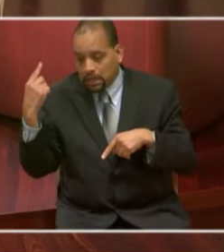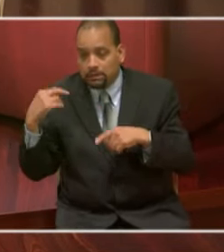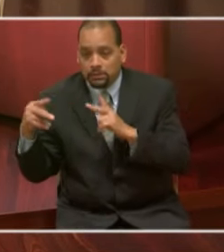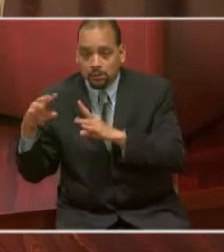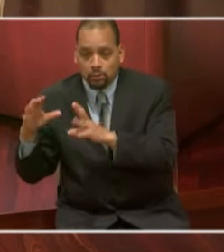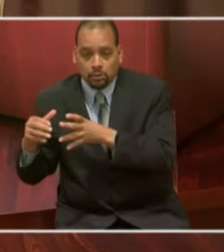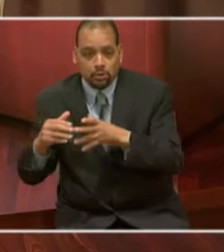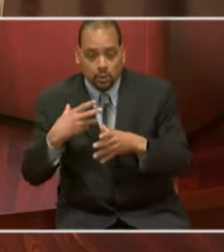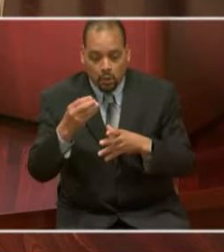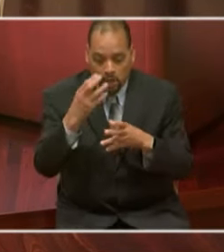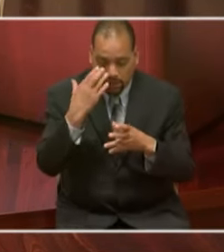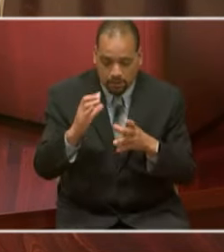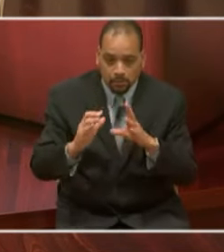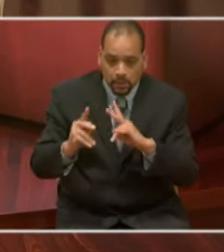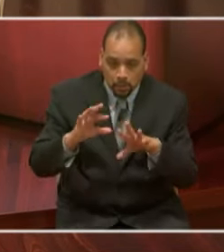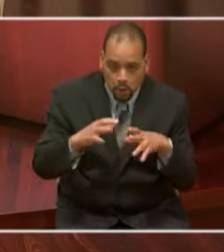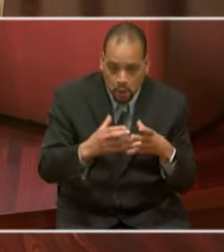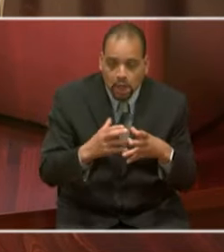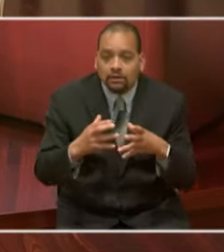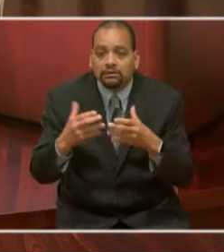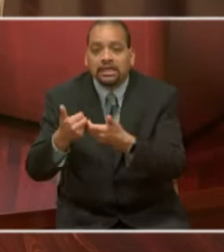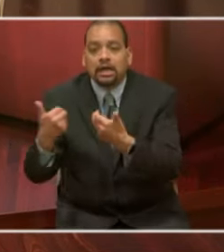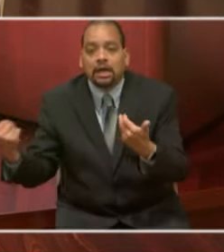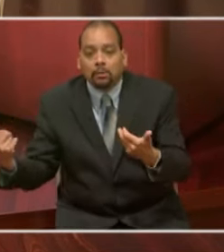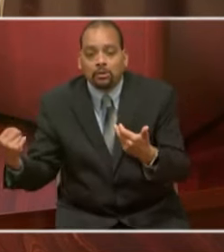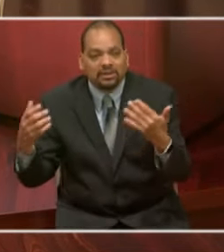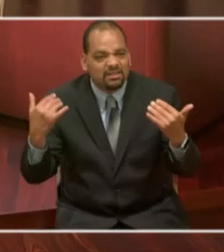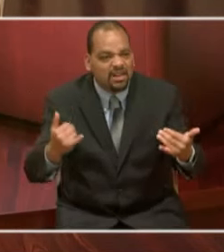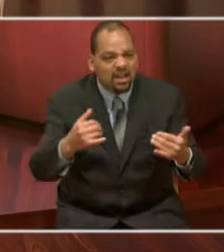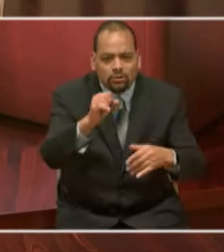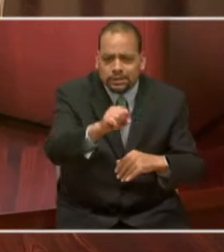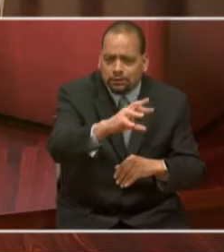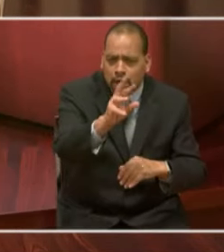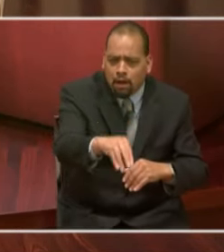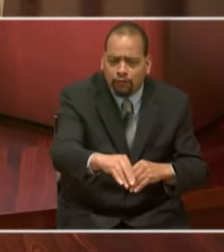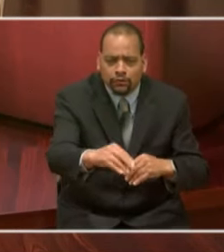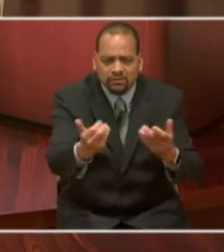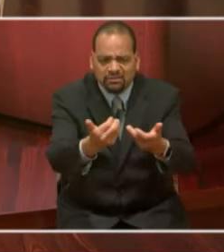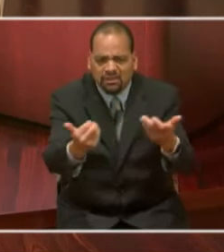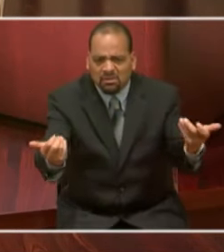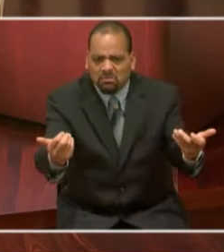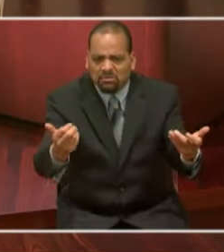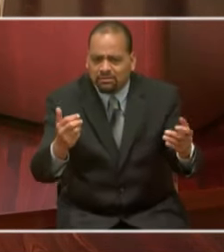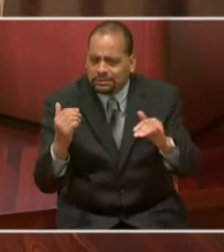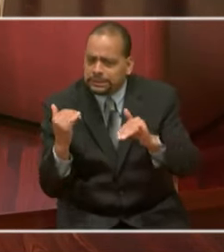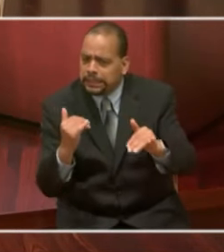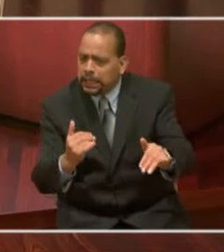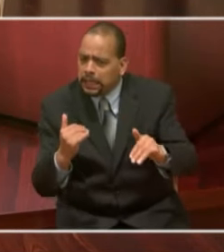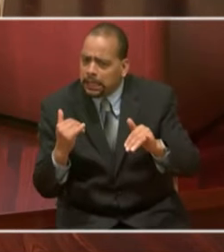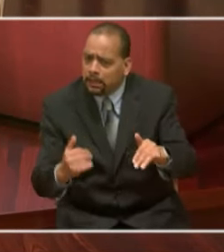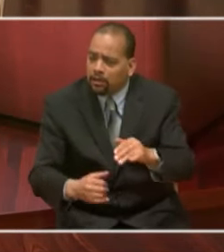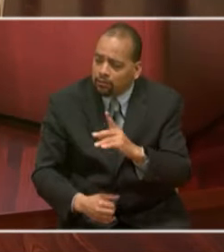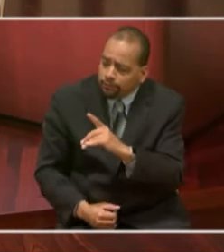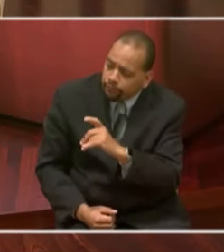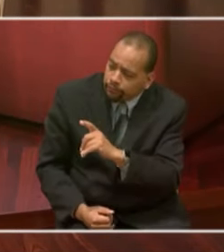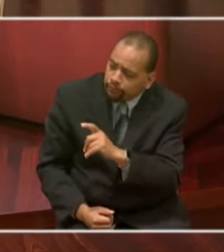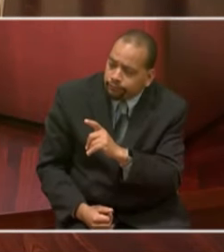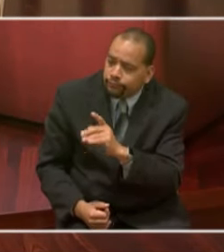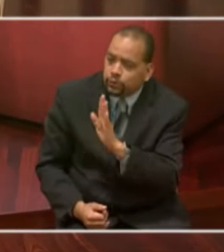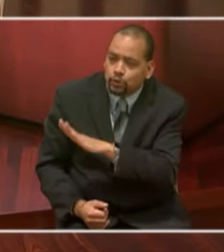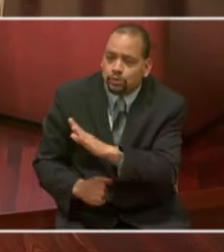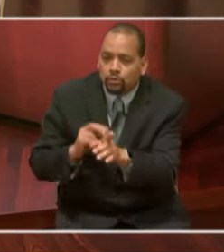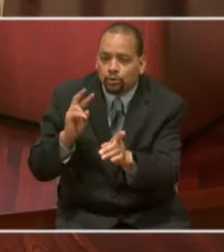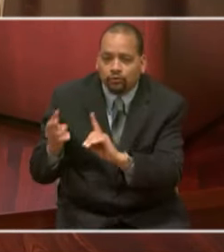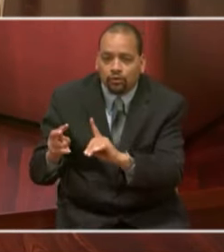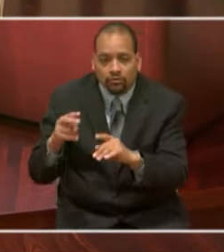playwright, poet, got up and cited a poem by a slave woman from